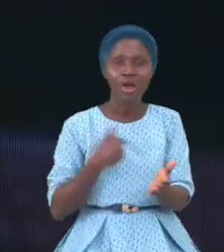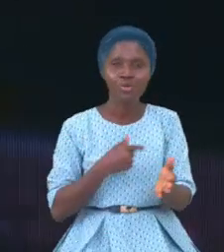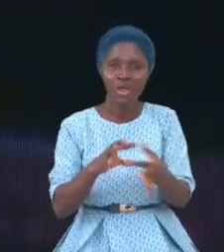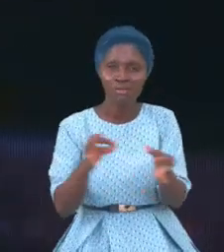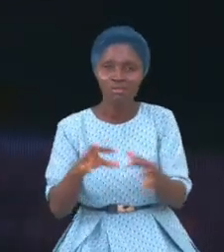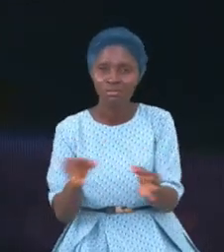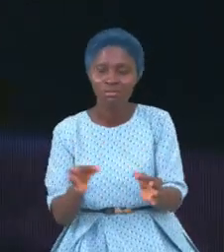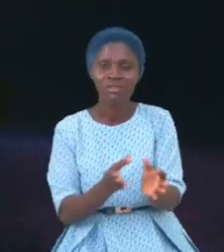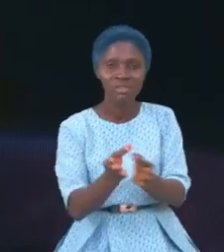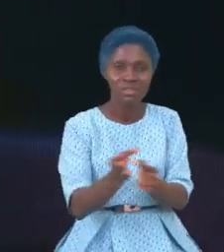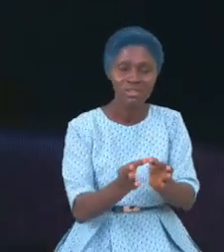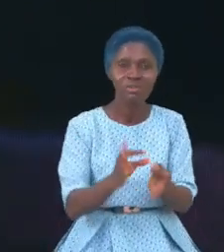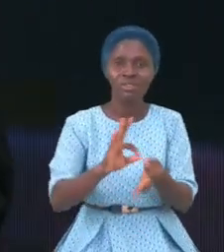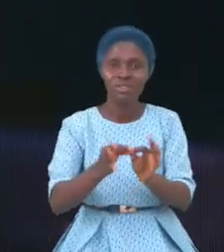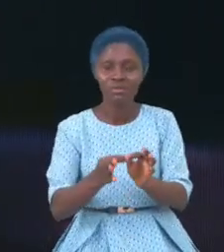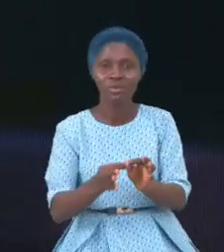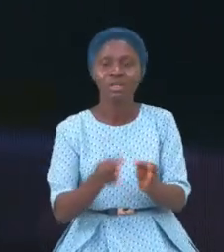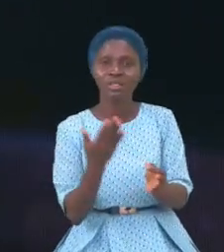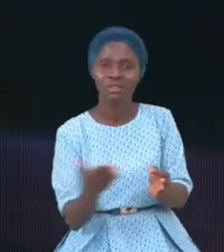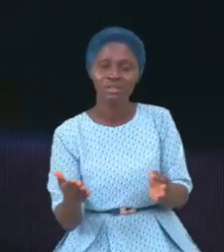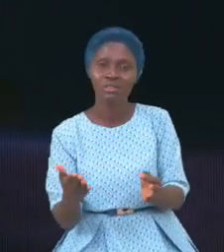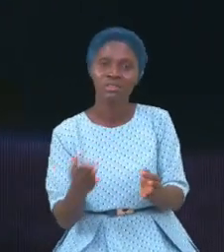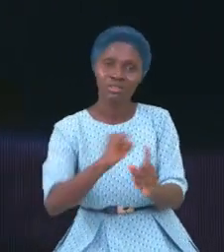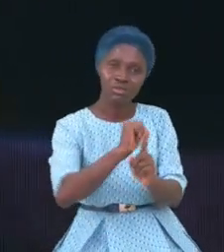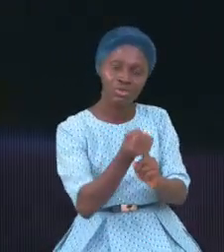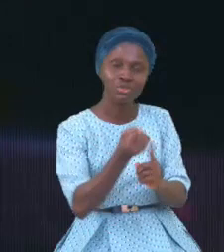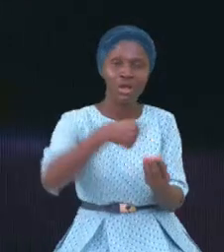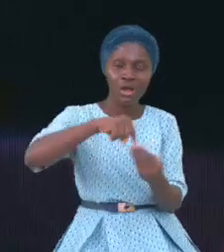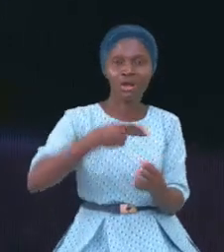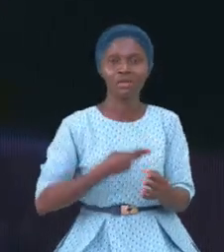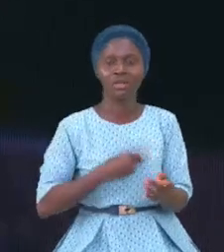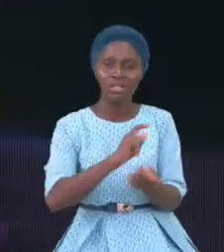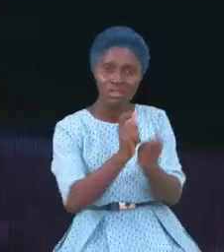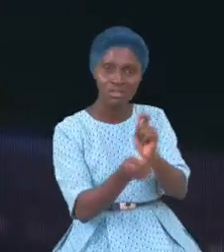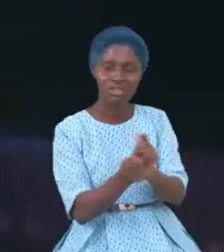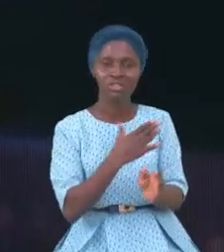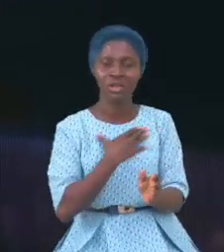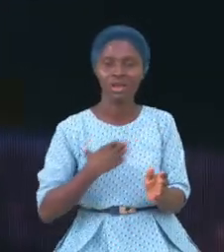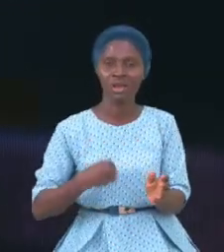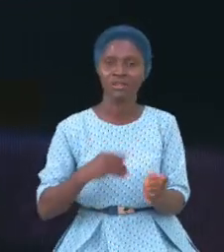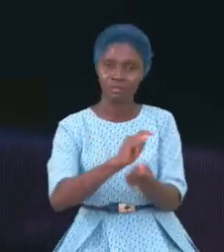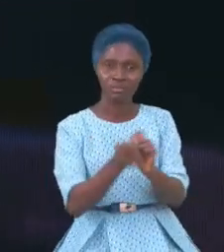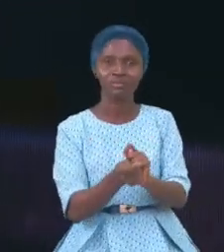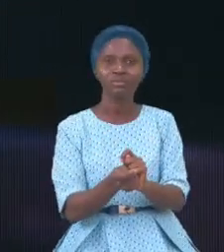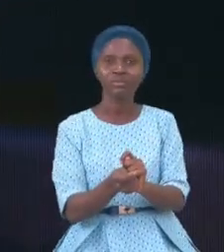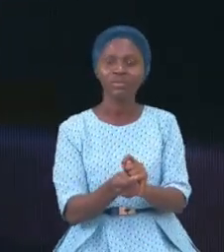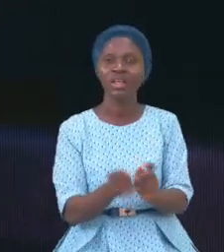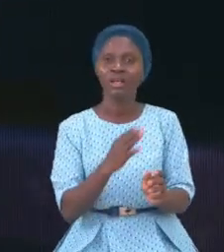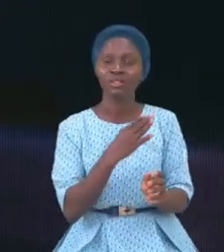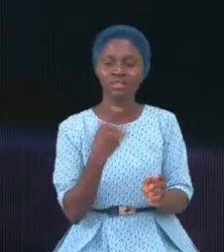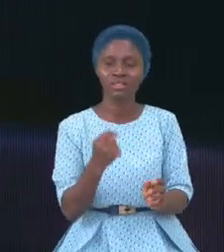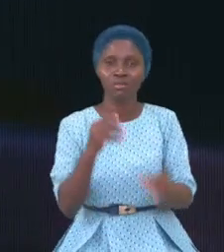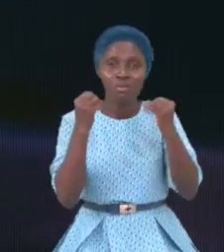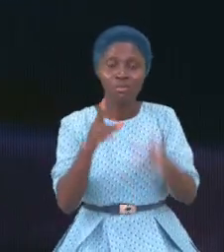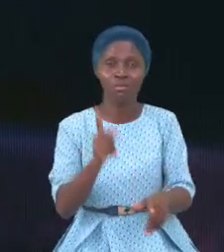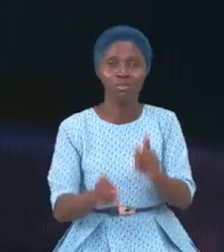us. Changed and transformed from the multitude. The multitude, they are in this way, they